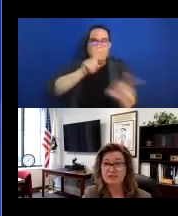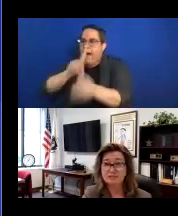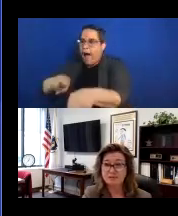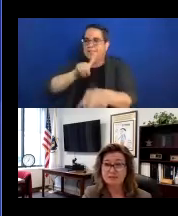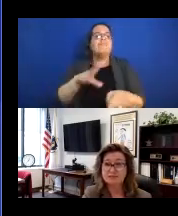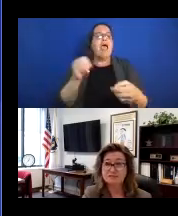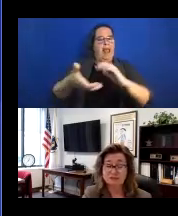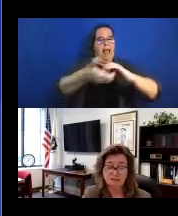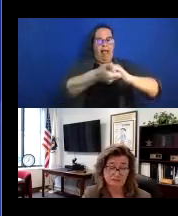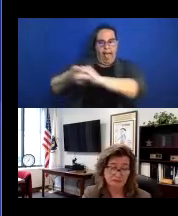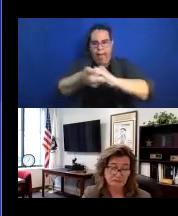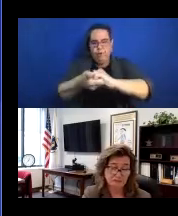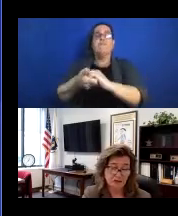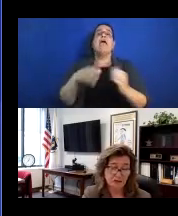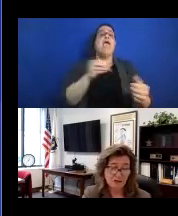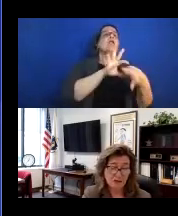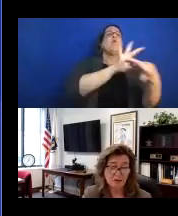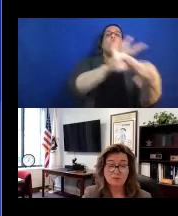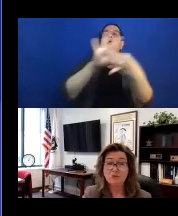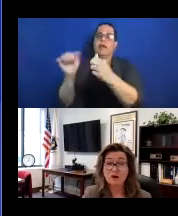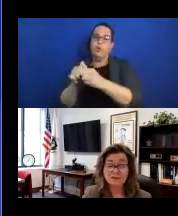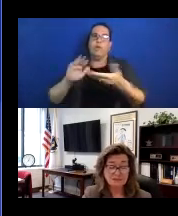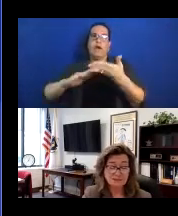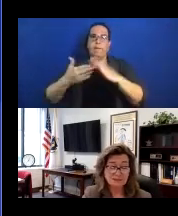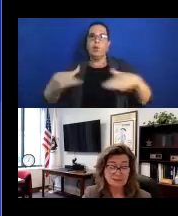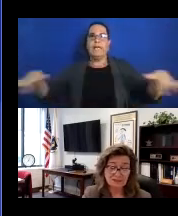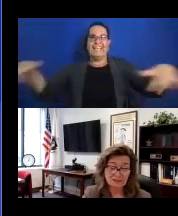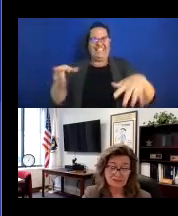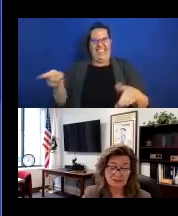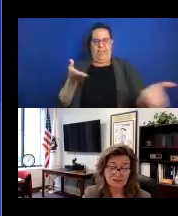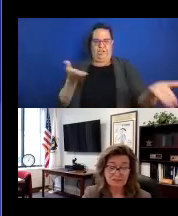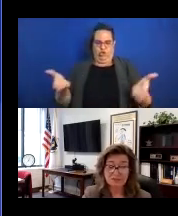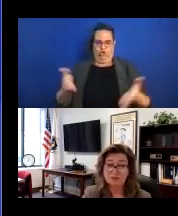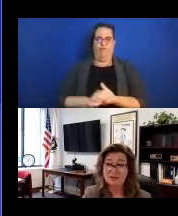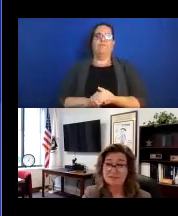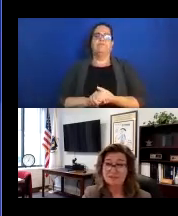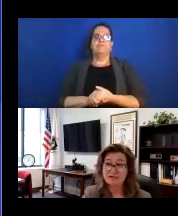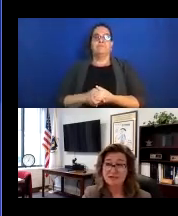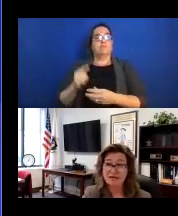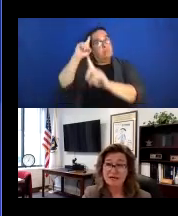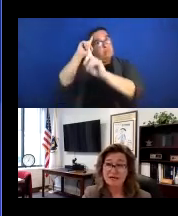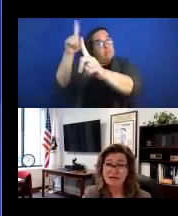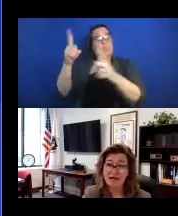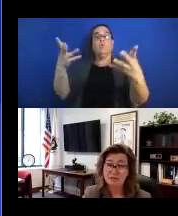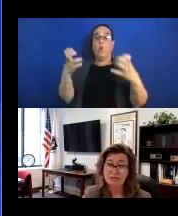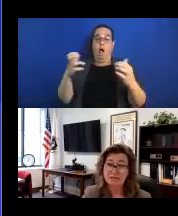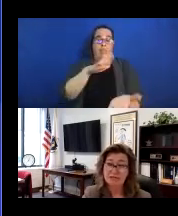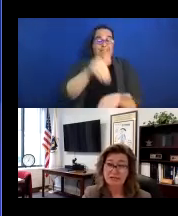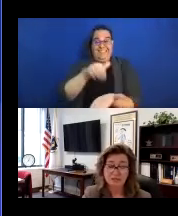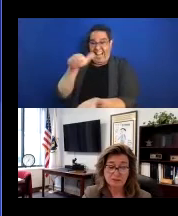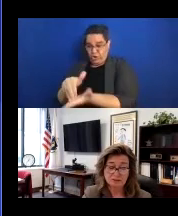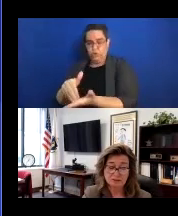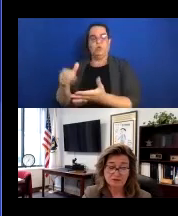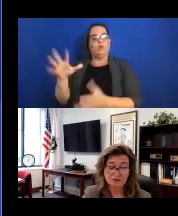with the communities served. We wanted the centers to be race, equity,